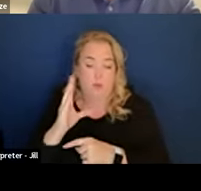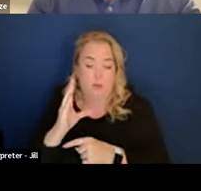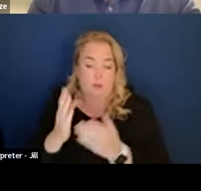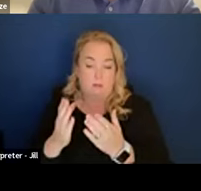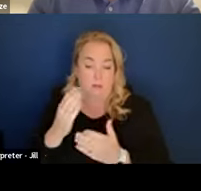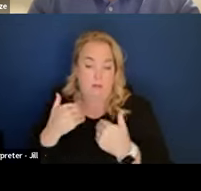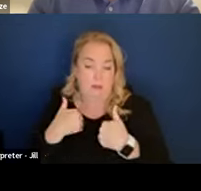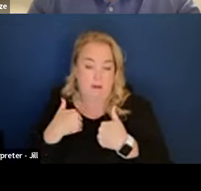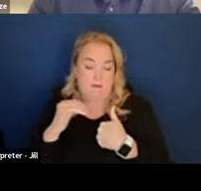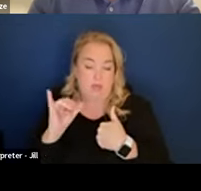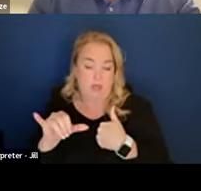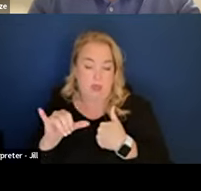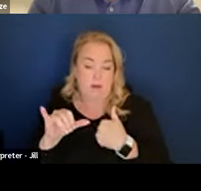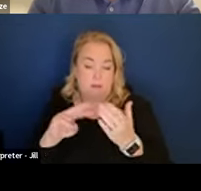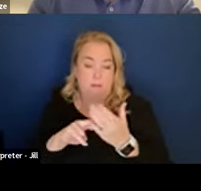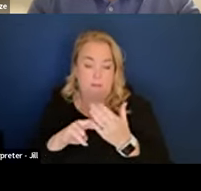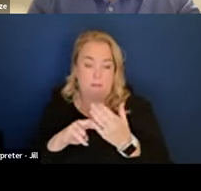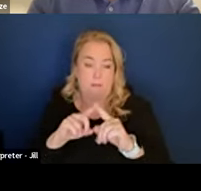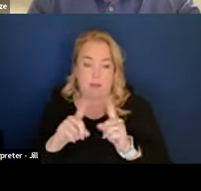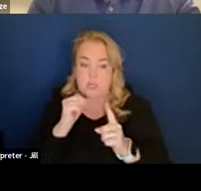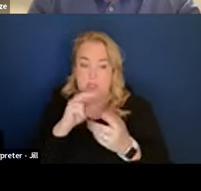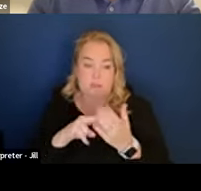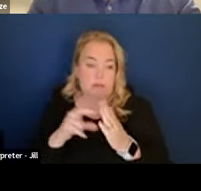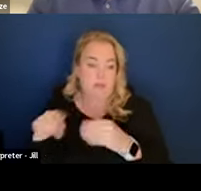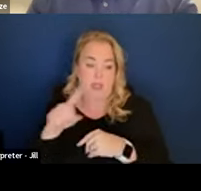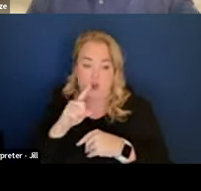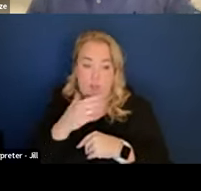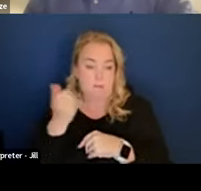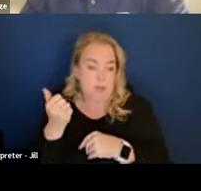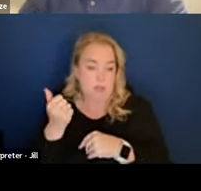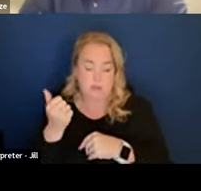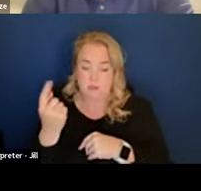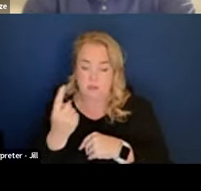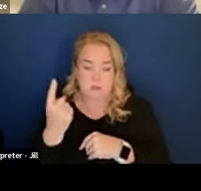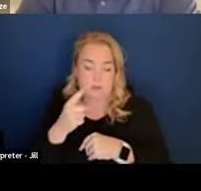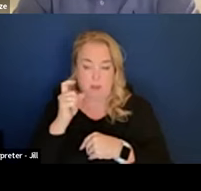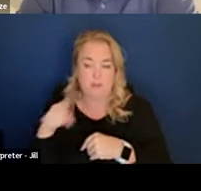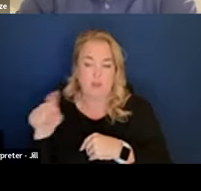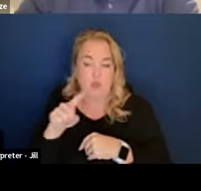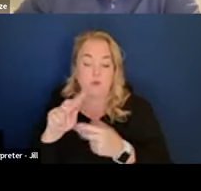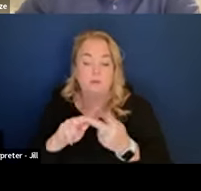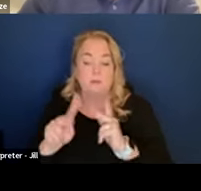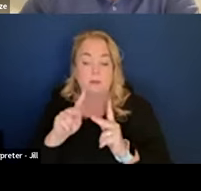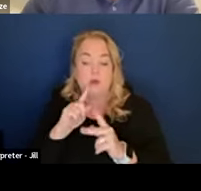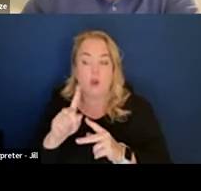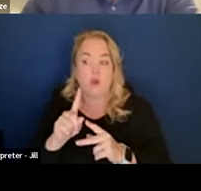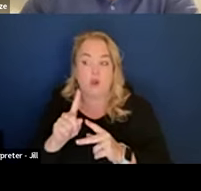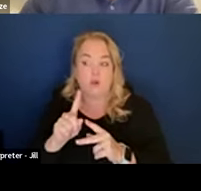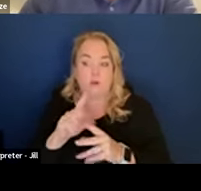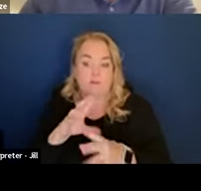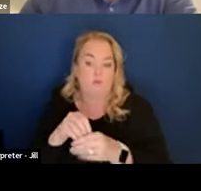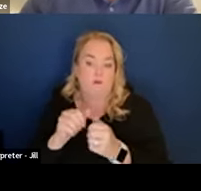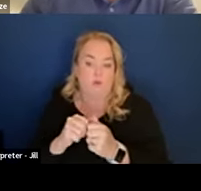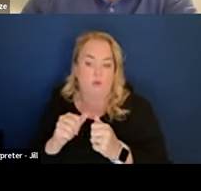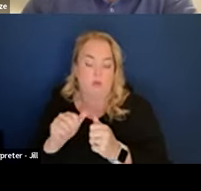Doesn't make that mean that they're the best, not necessarily, because those people may be tied up on other projects, where a